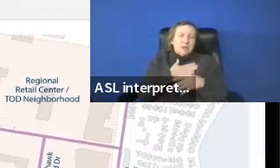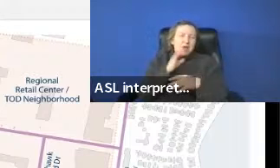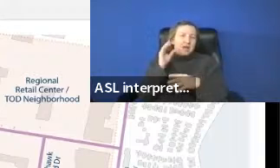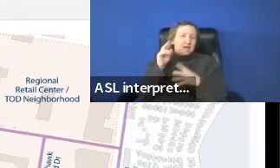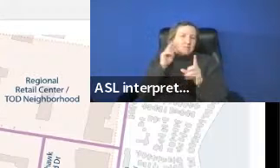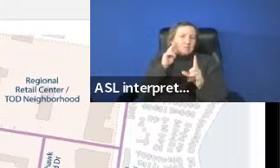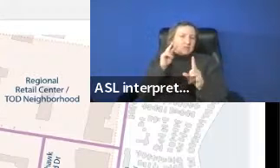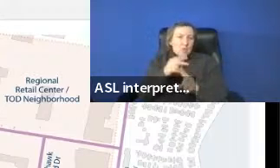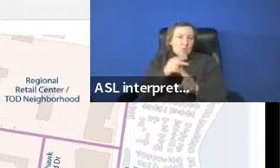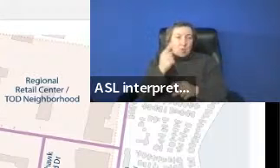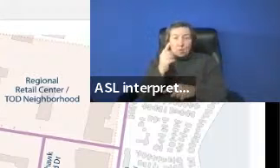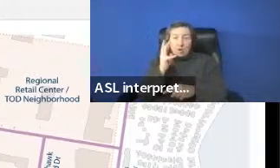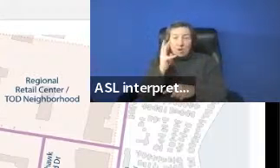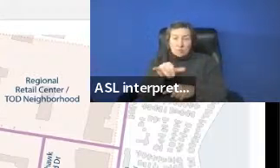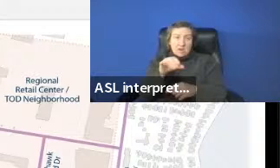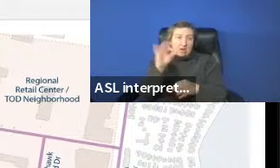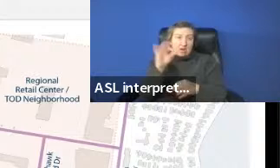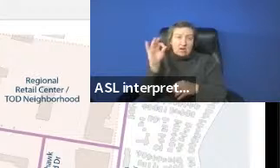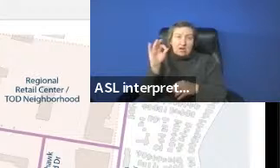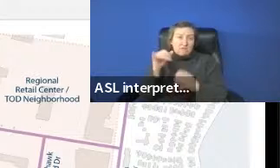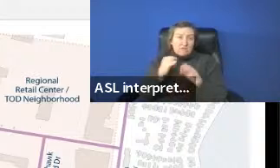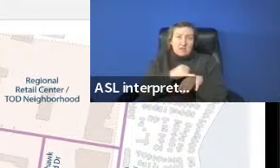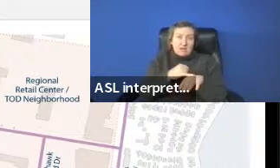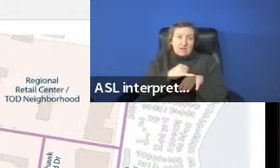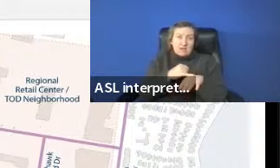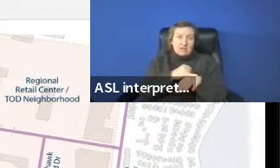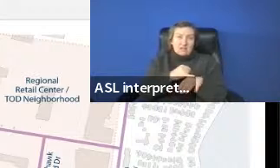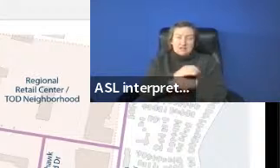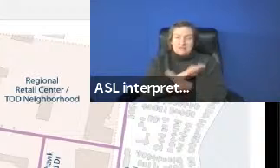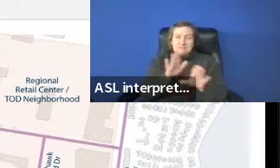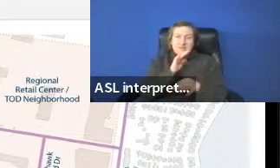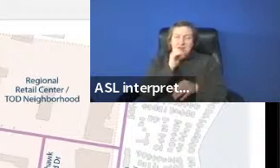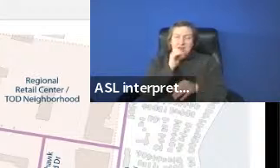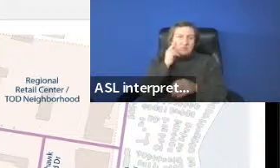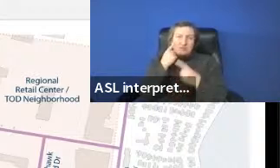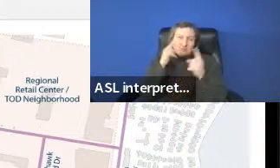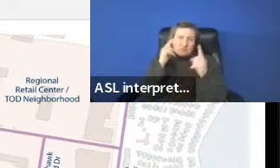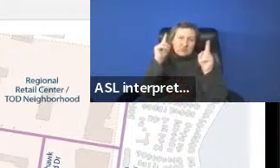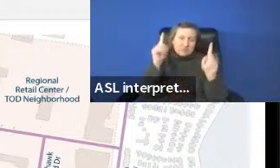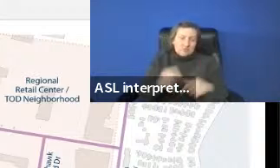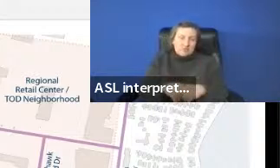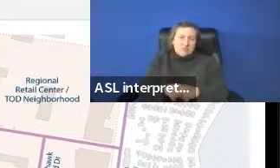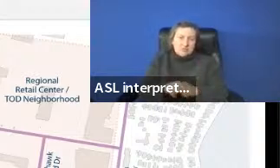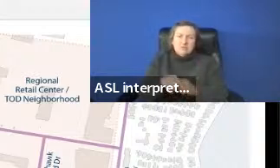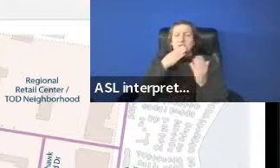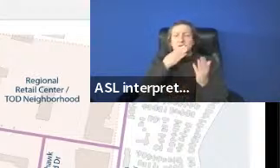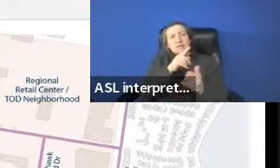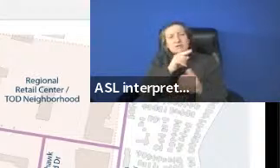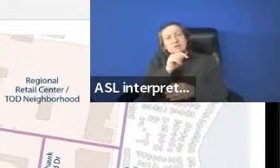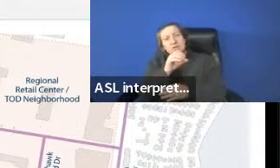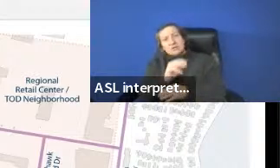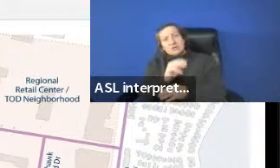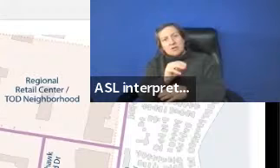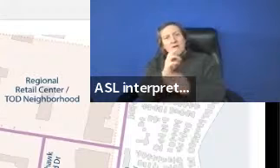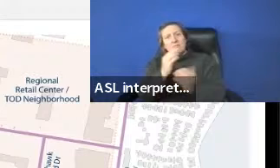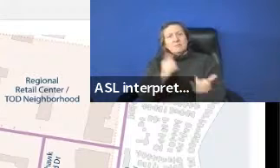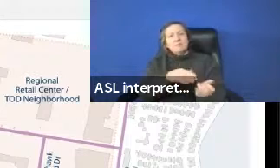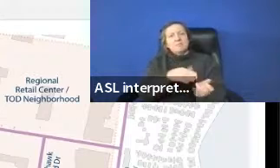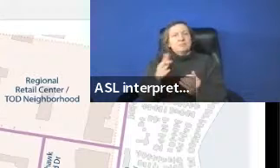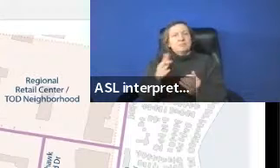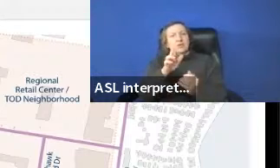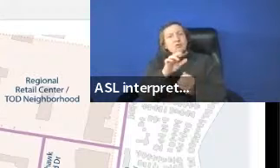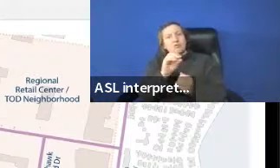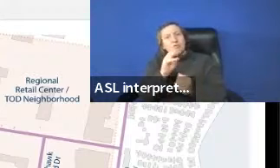island, just going to say it again. I don't see that happening. Thanks, Tom. Robin. Yeah, from a